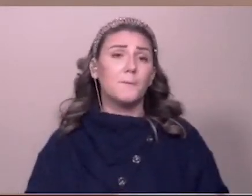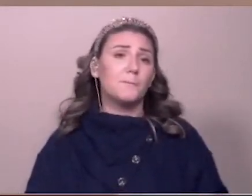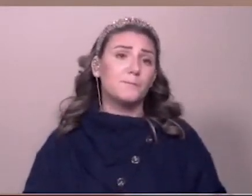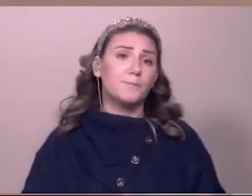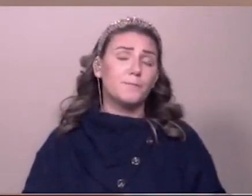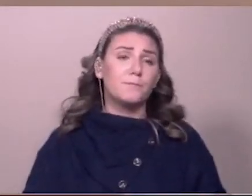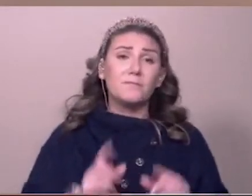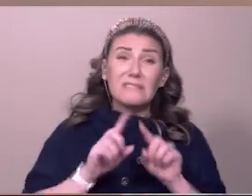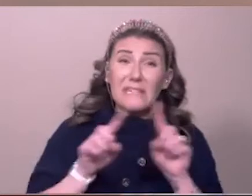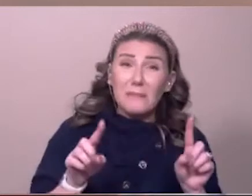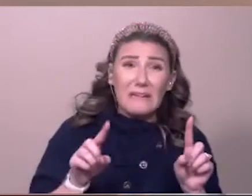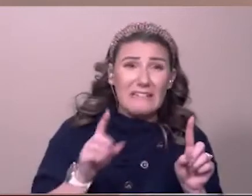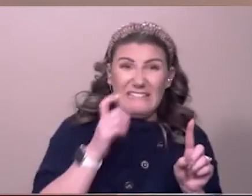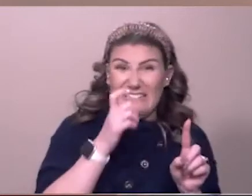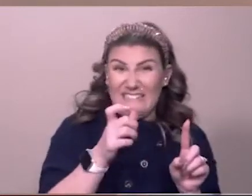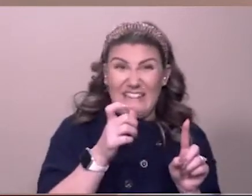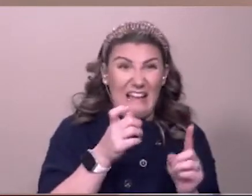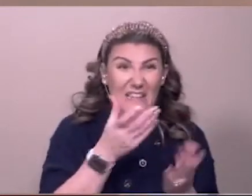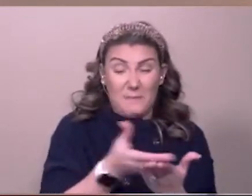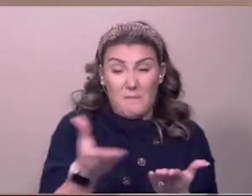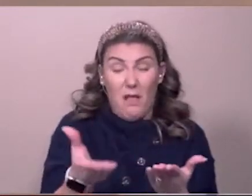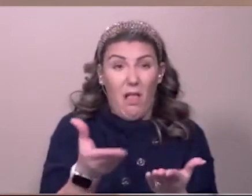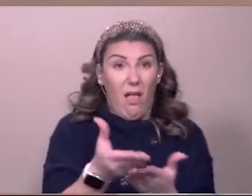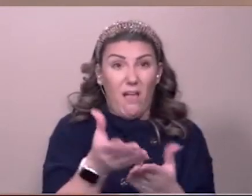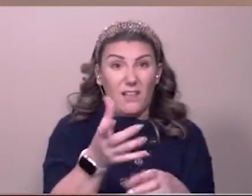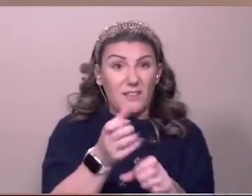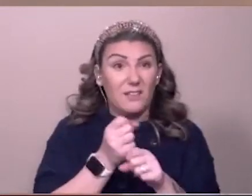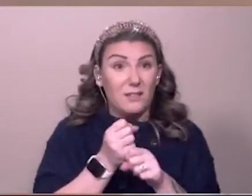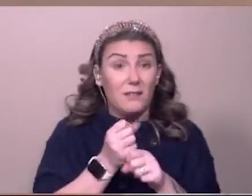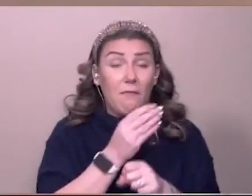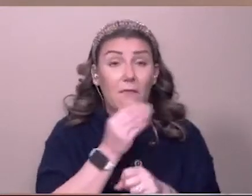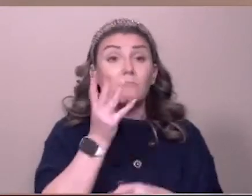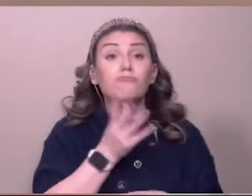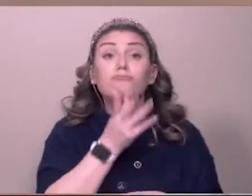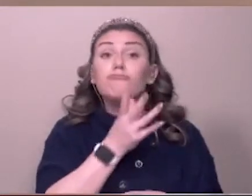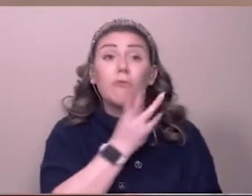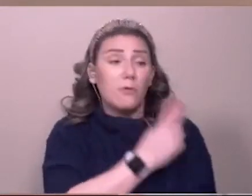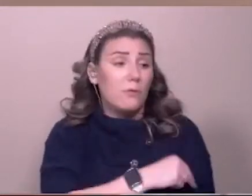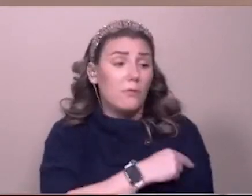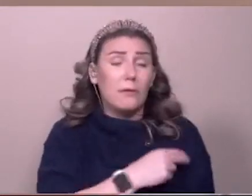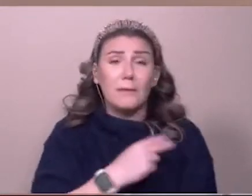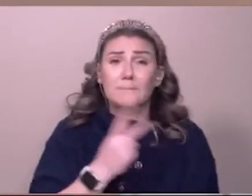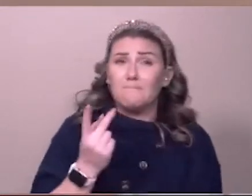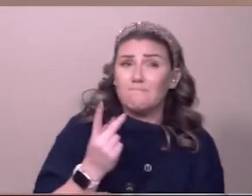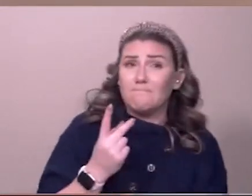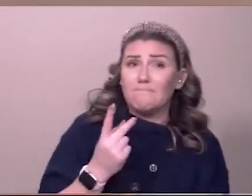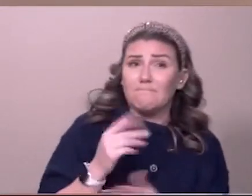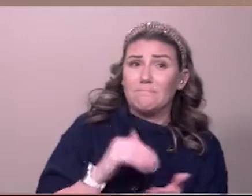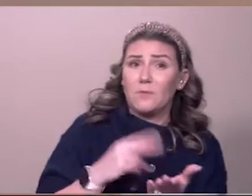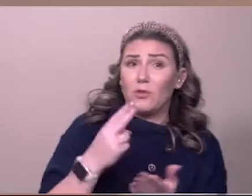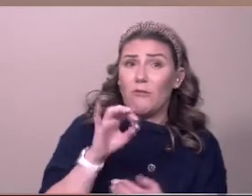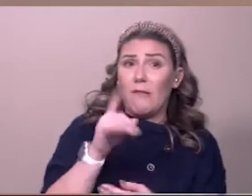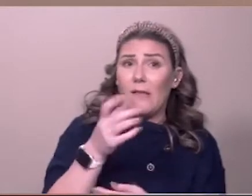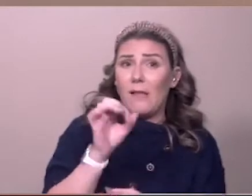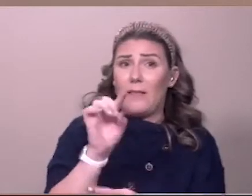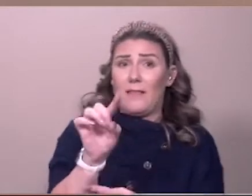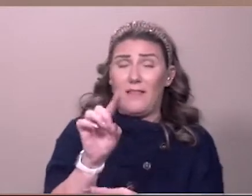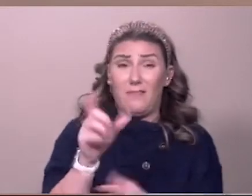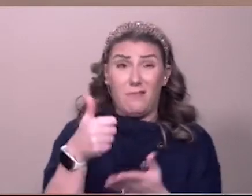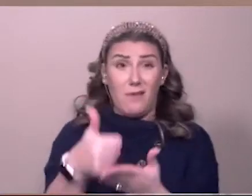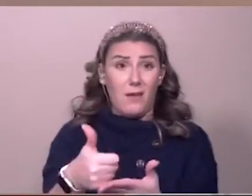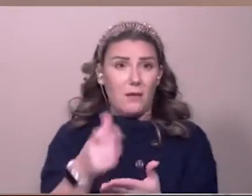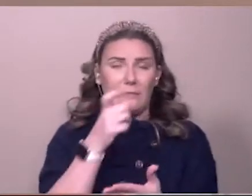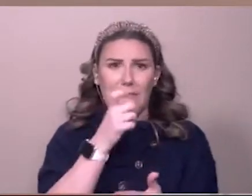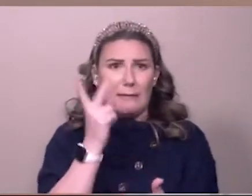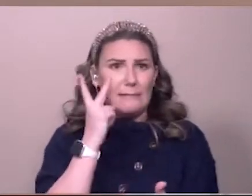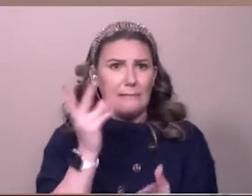But we're just not getting them. And the rural hospitals that Dr. Hyland and I work so hard to help, they're not seeing that at all.